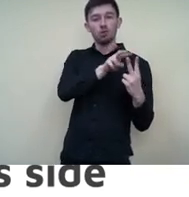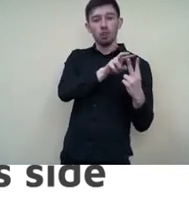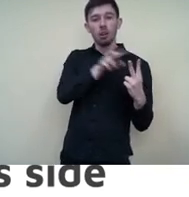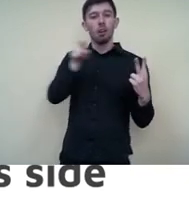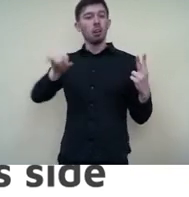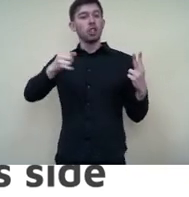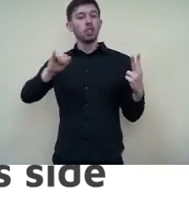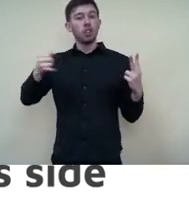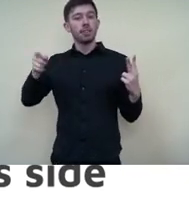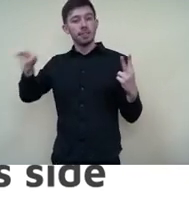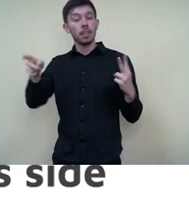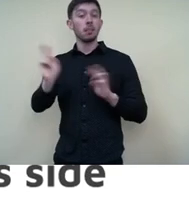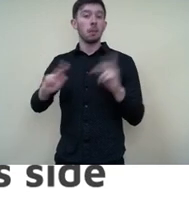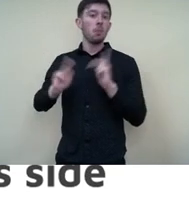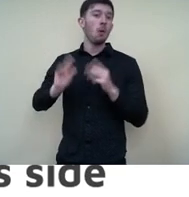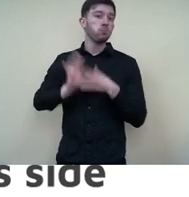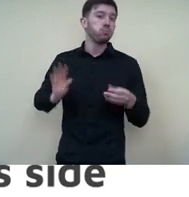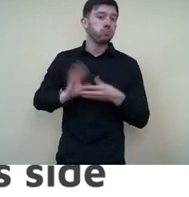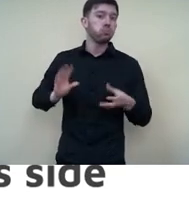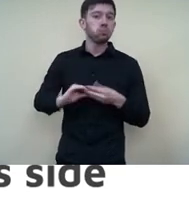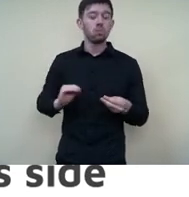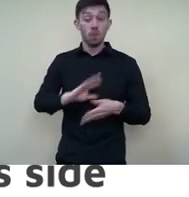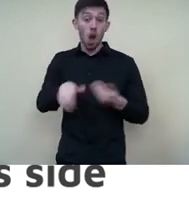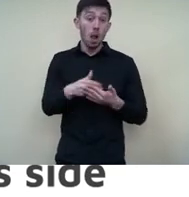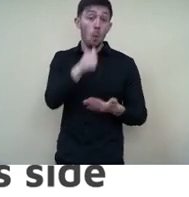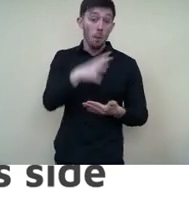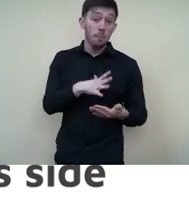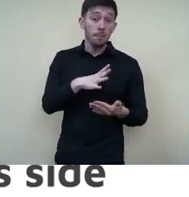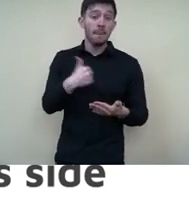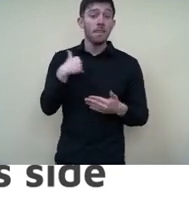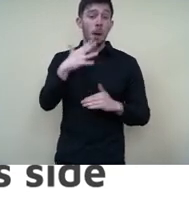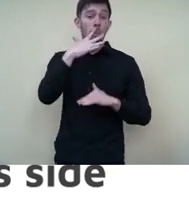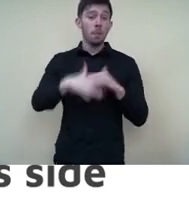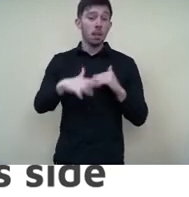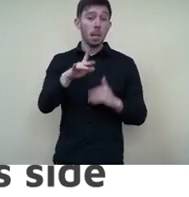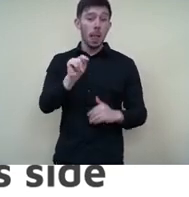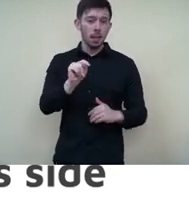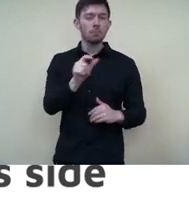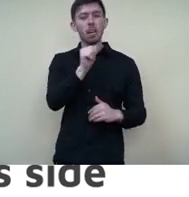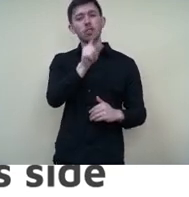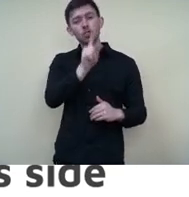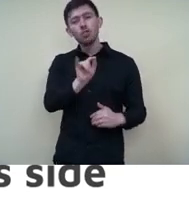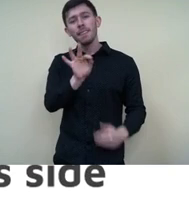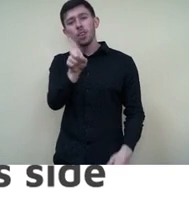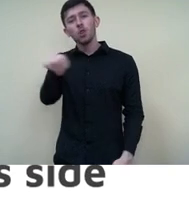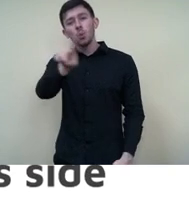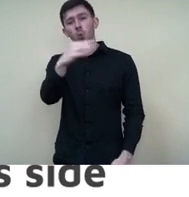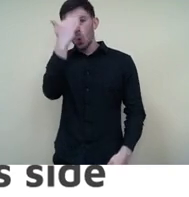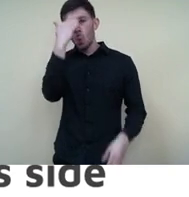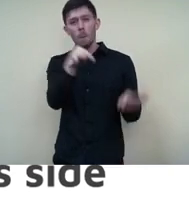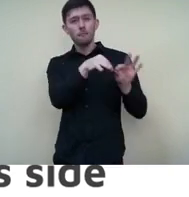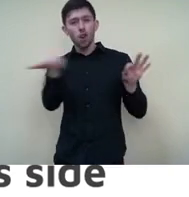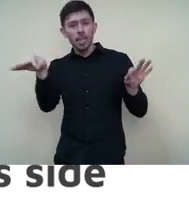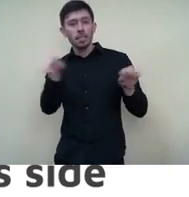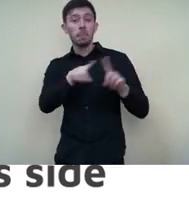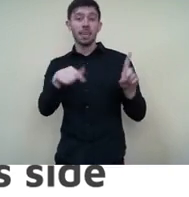were anecdotes of people, all women, getting blood clots. And so I don't know if you guys have heard this phrase, but I